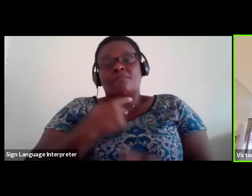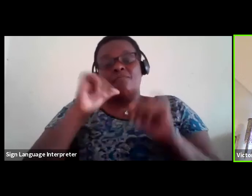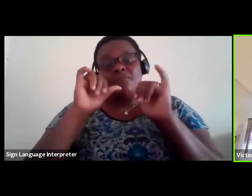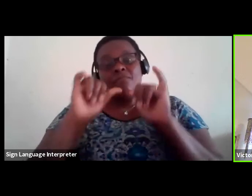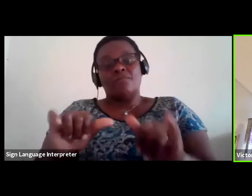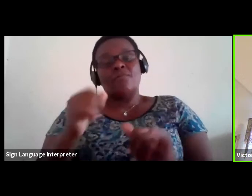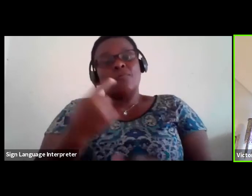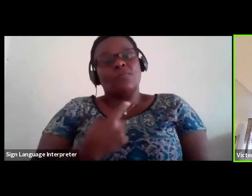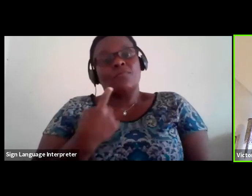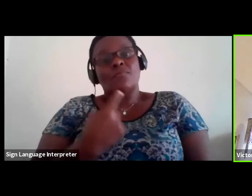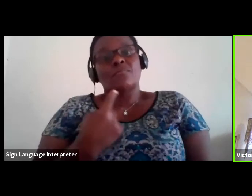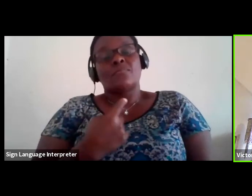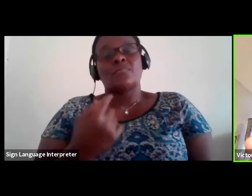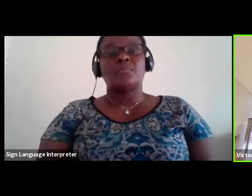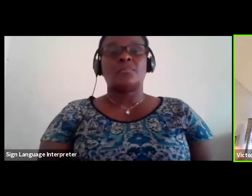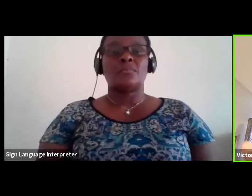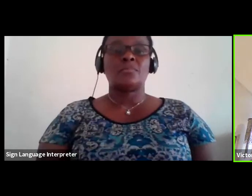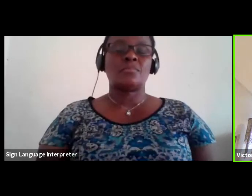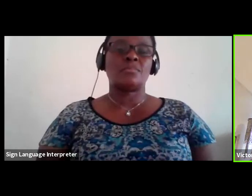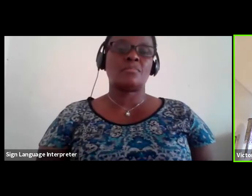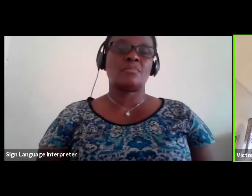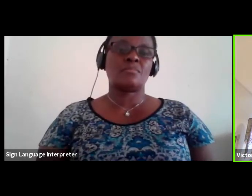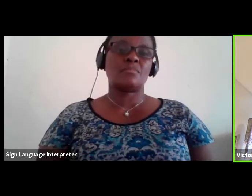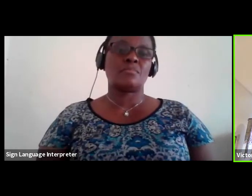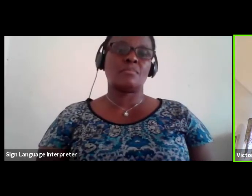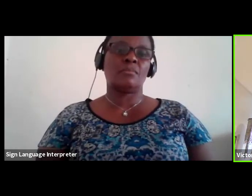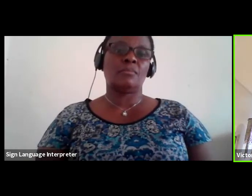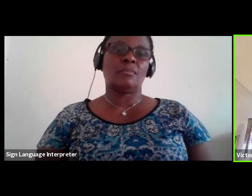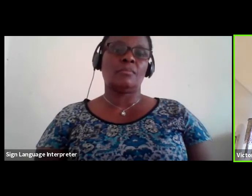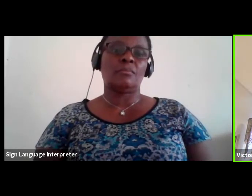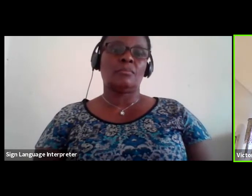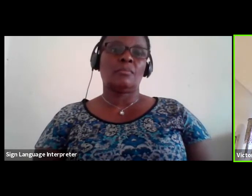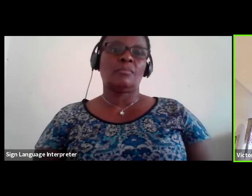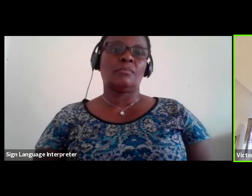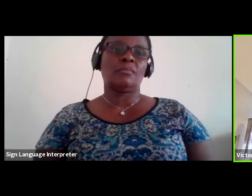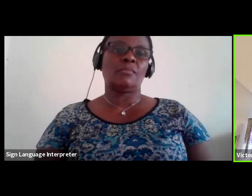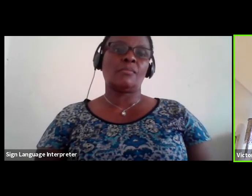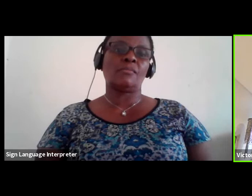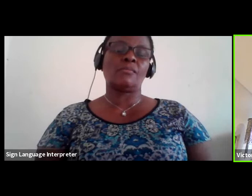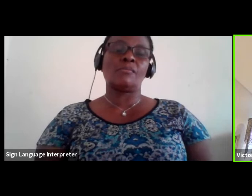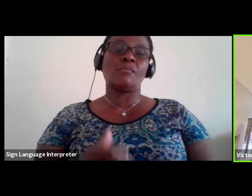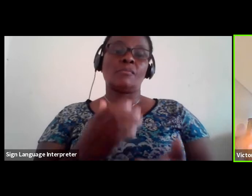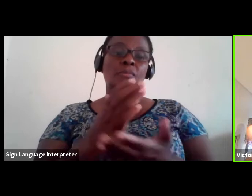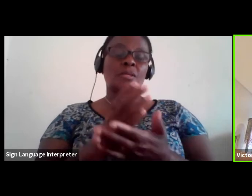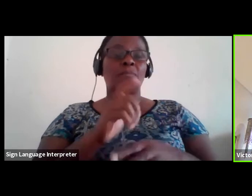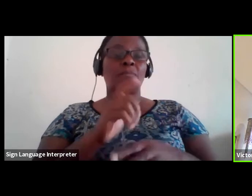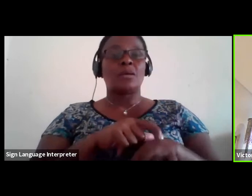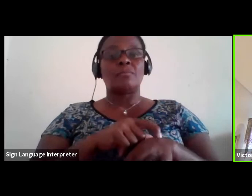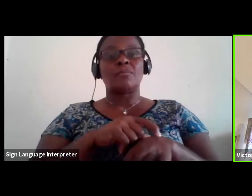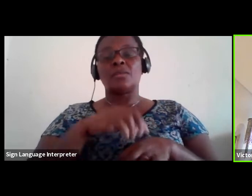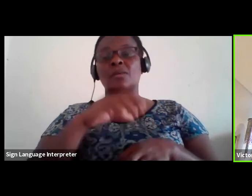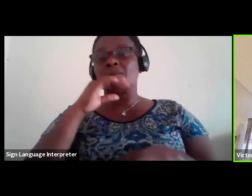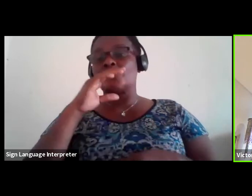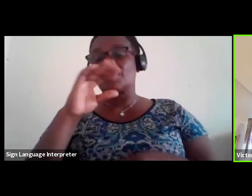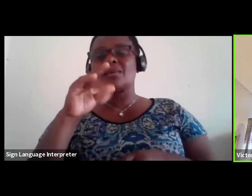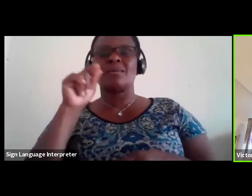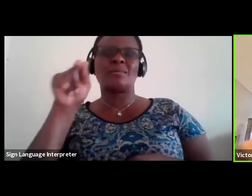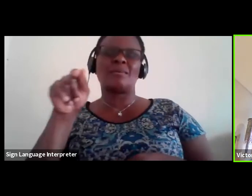hiding, and also they have to disappear from the online space. And these psychological